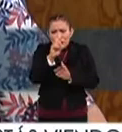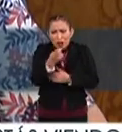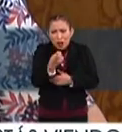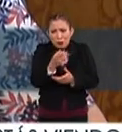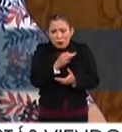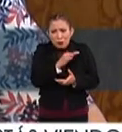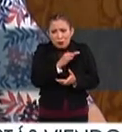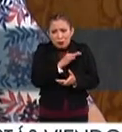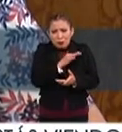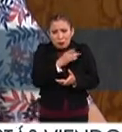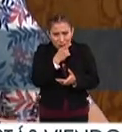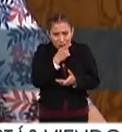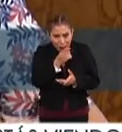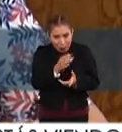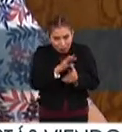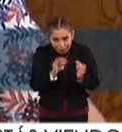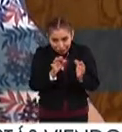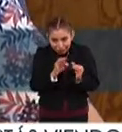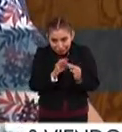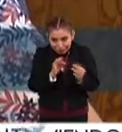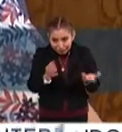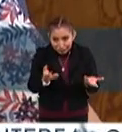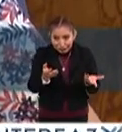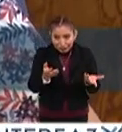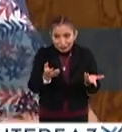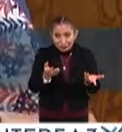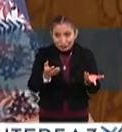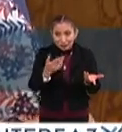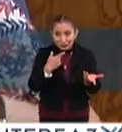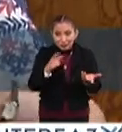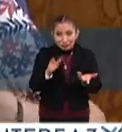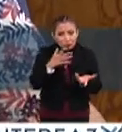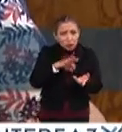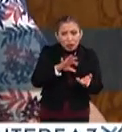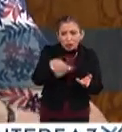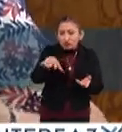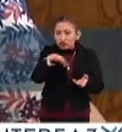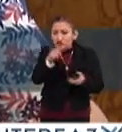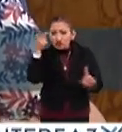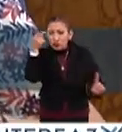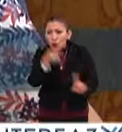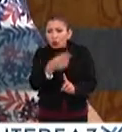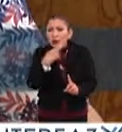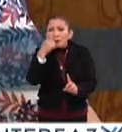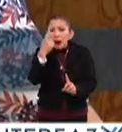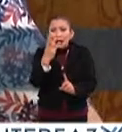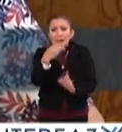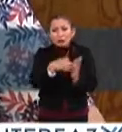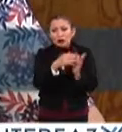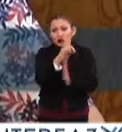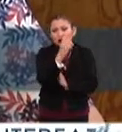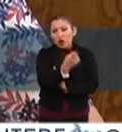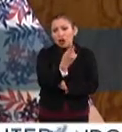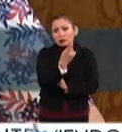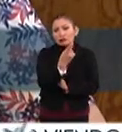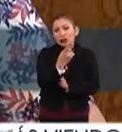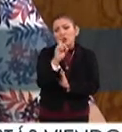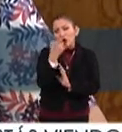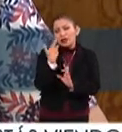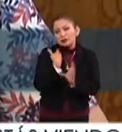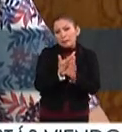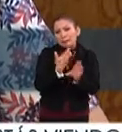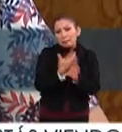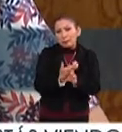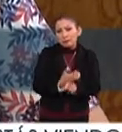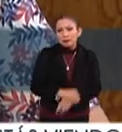million. Can I find a useful purpose for the $3 million?